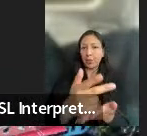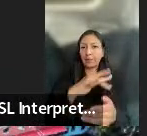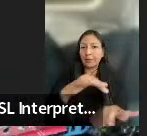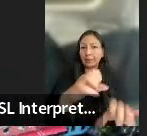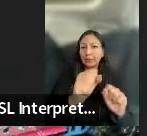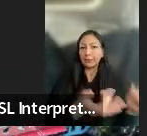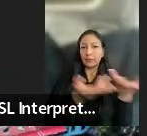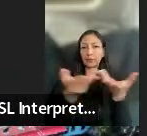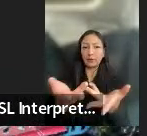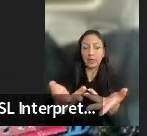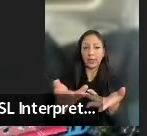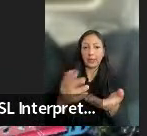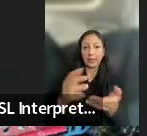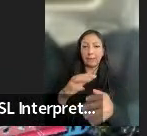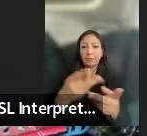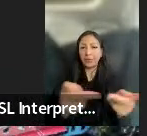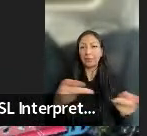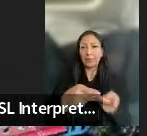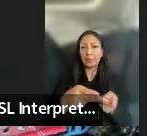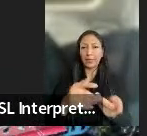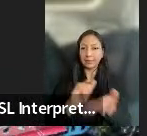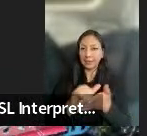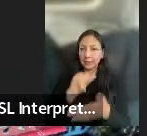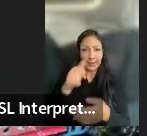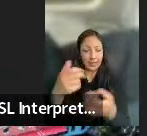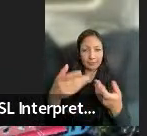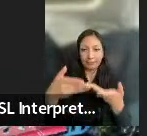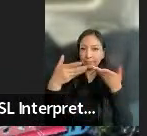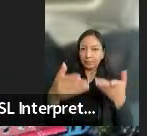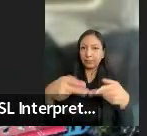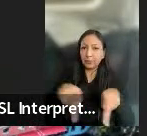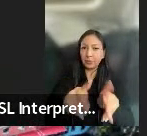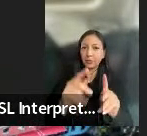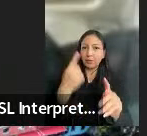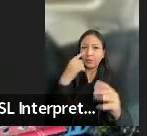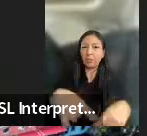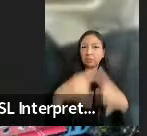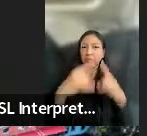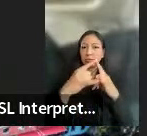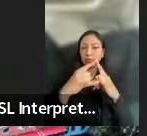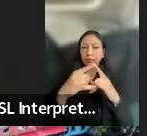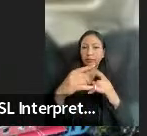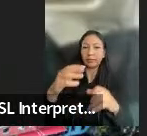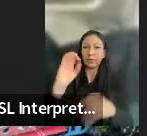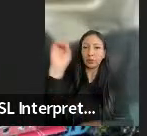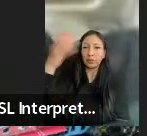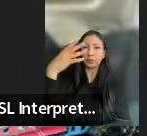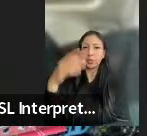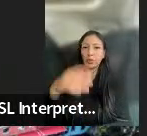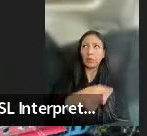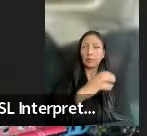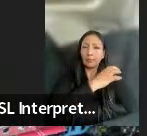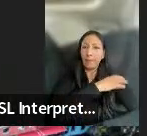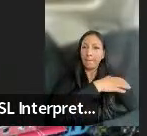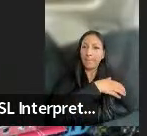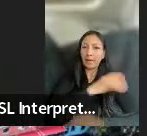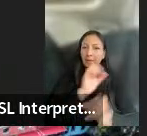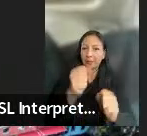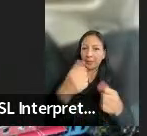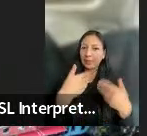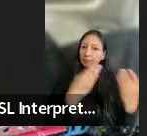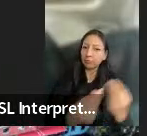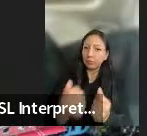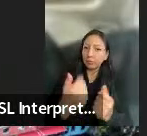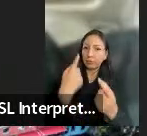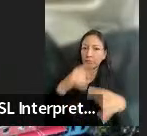provided in a location that doesn't also permit solar awnings and canopies. Our proposal, simply speaking, is to streamline this by allowing solar awnings